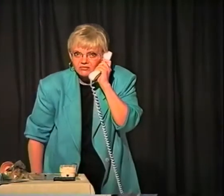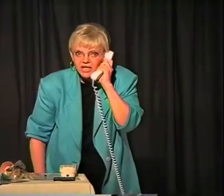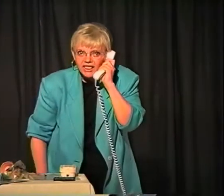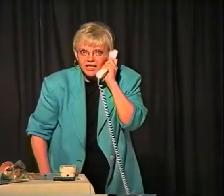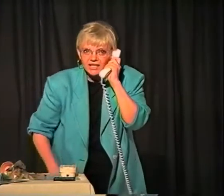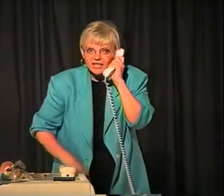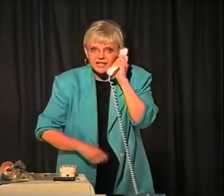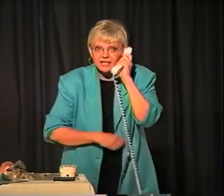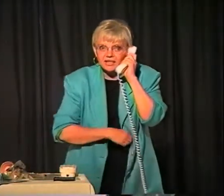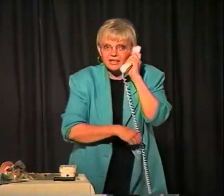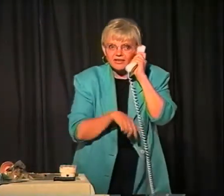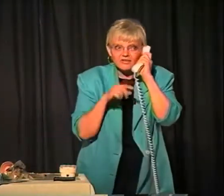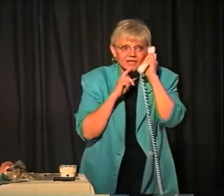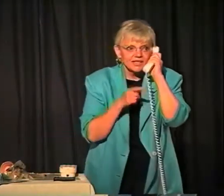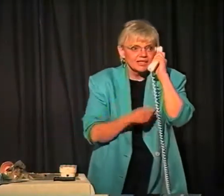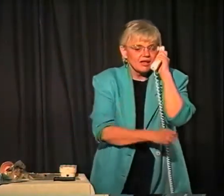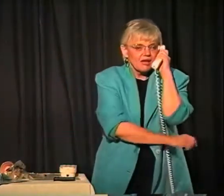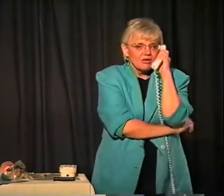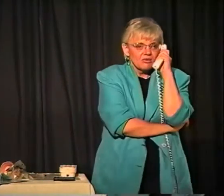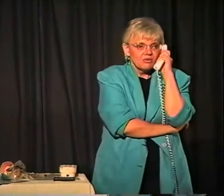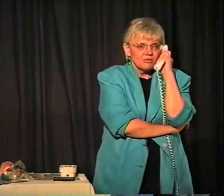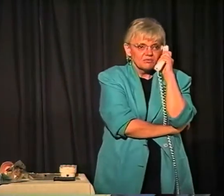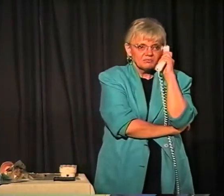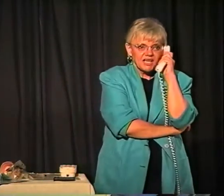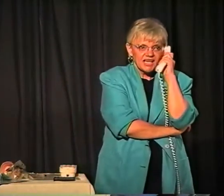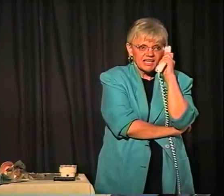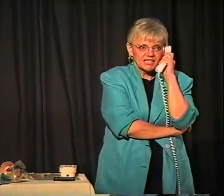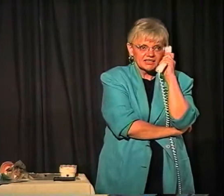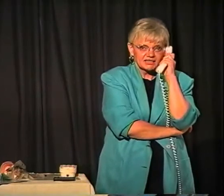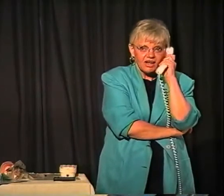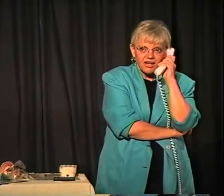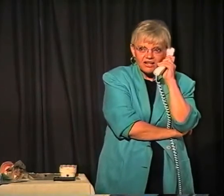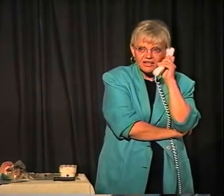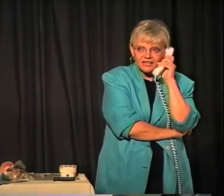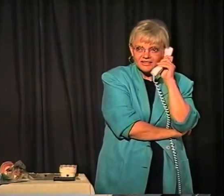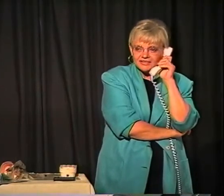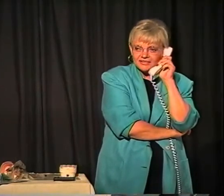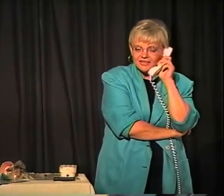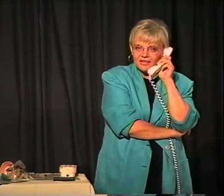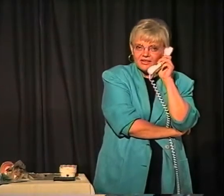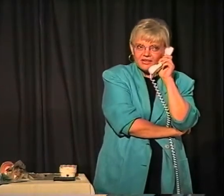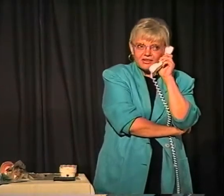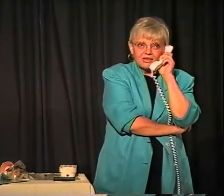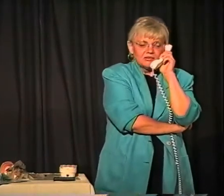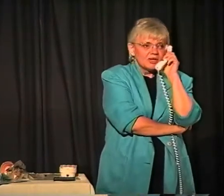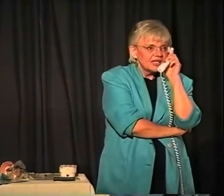Because the head gets closer to the handset. Oh, no, upright means there's more to be said.